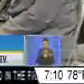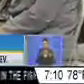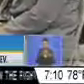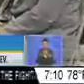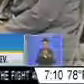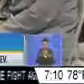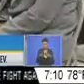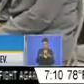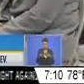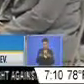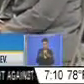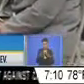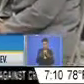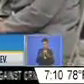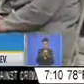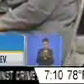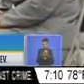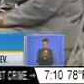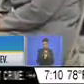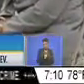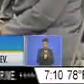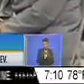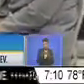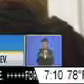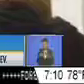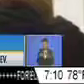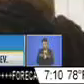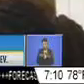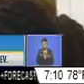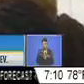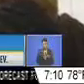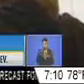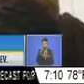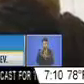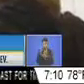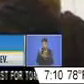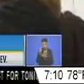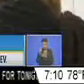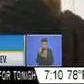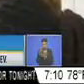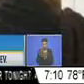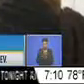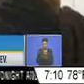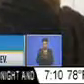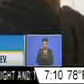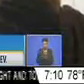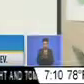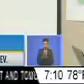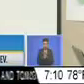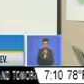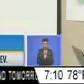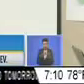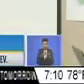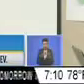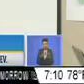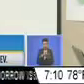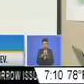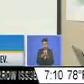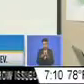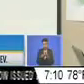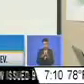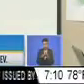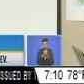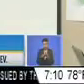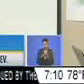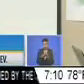of some breakdown in the home structure. And so I